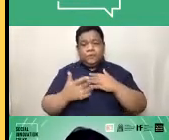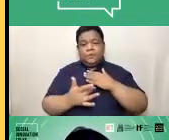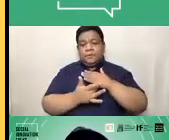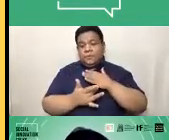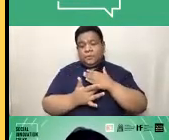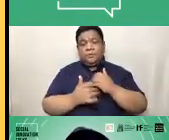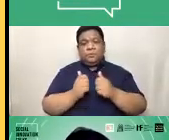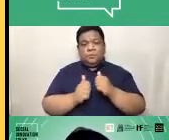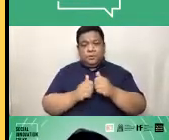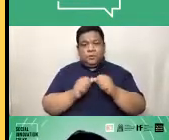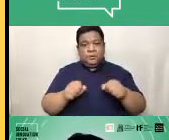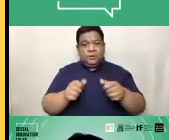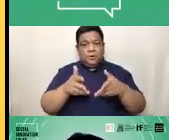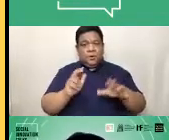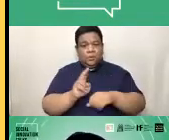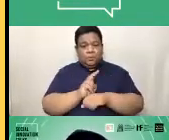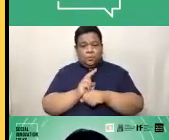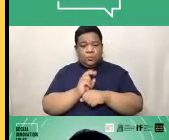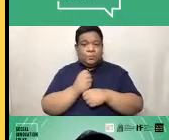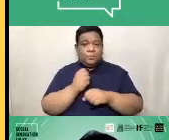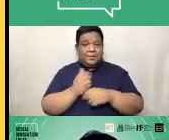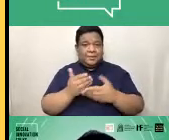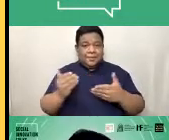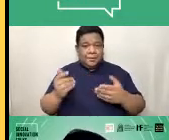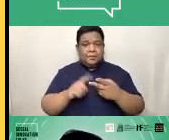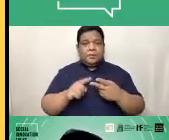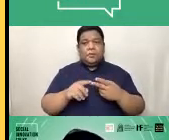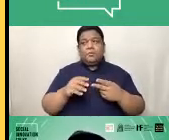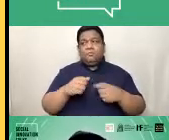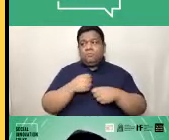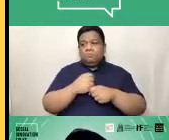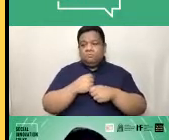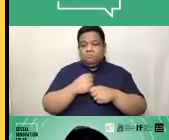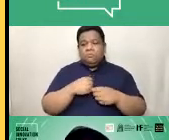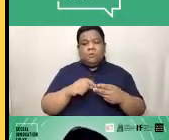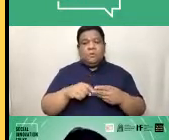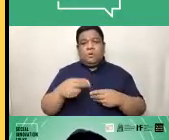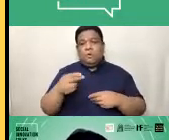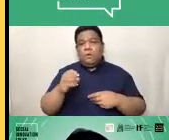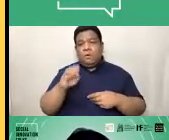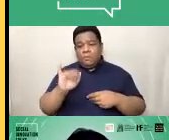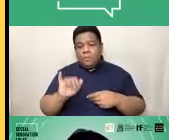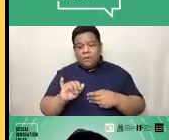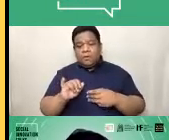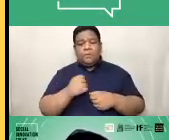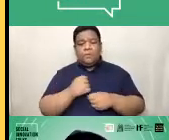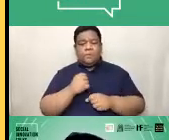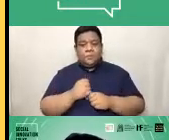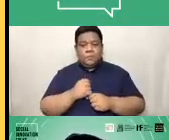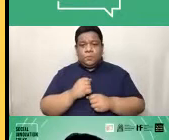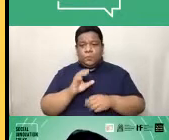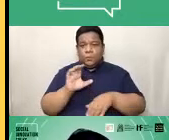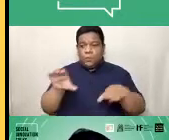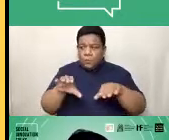us to make things, manufacturing, hobbies, prototyping, handiwork, even